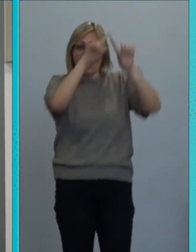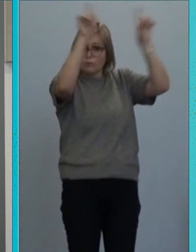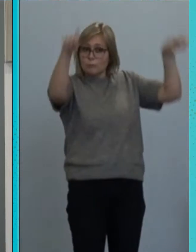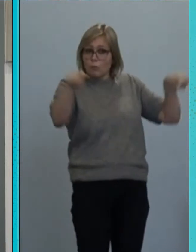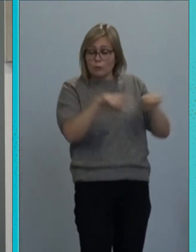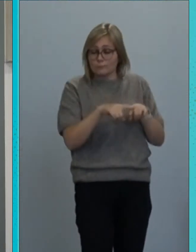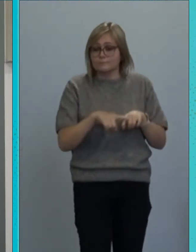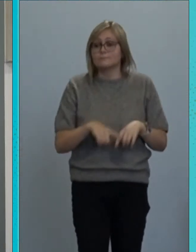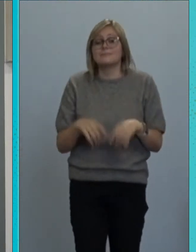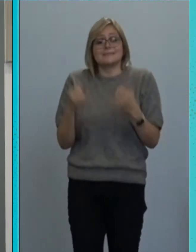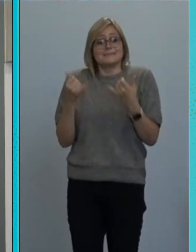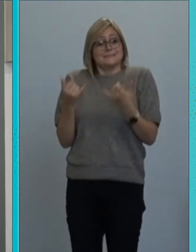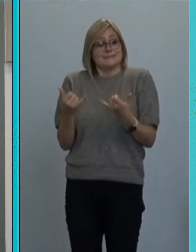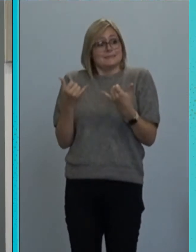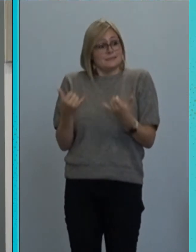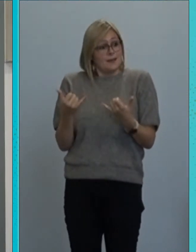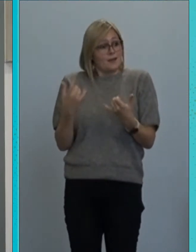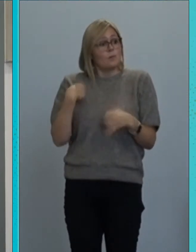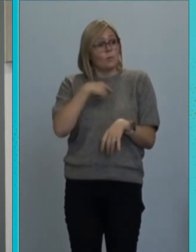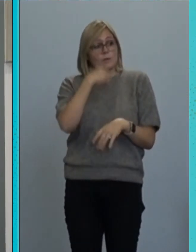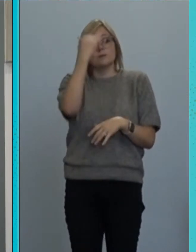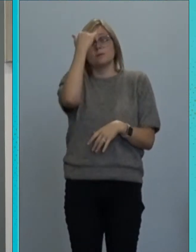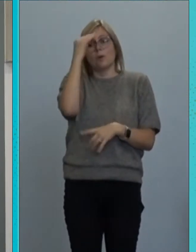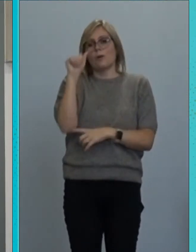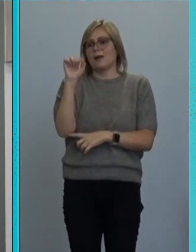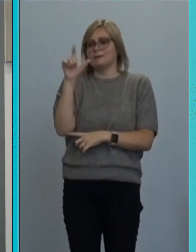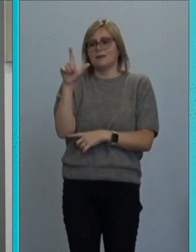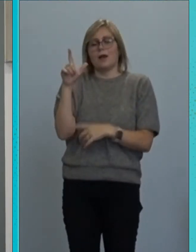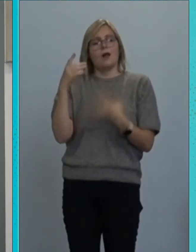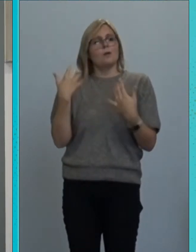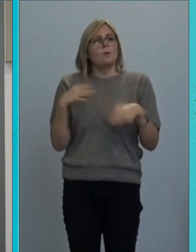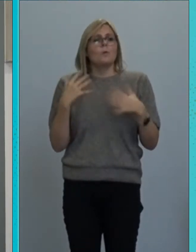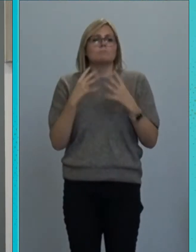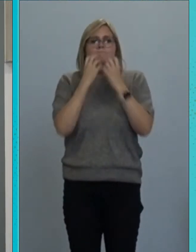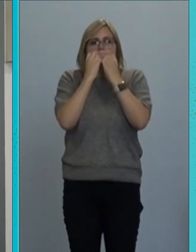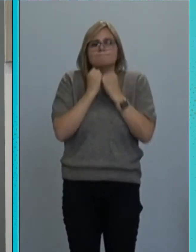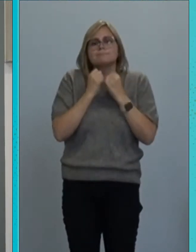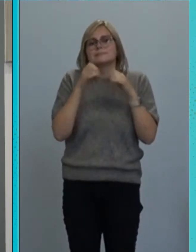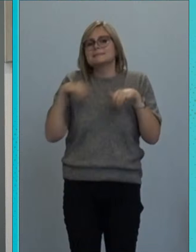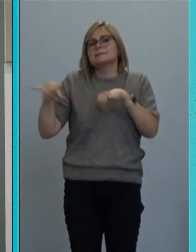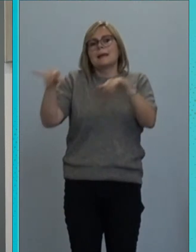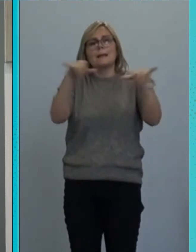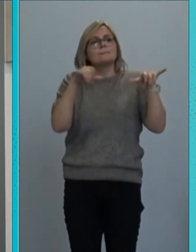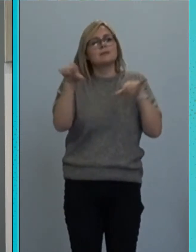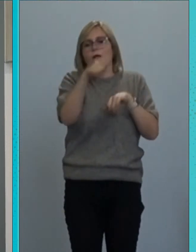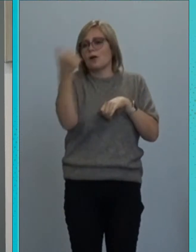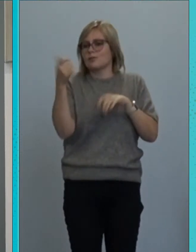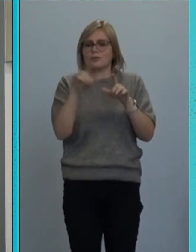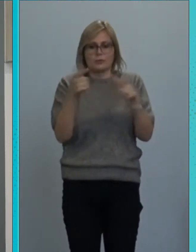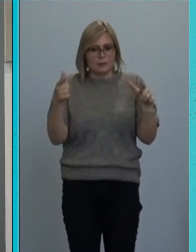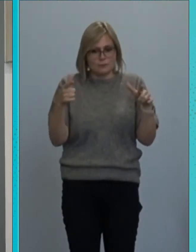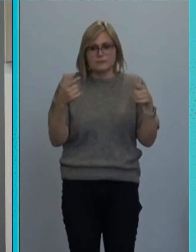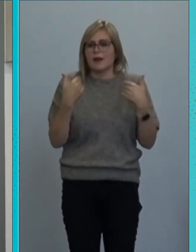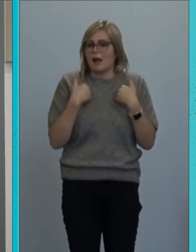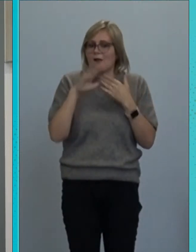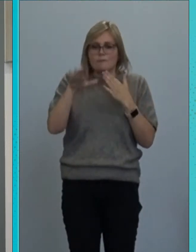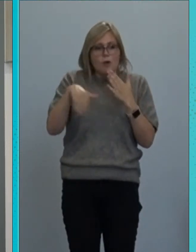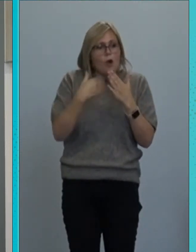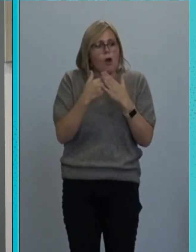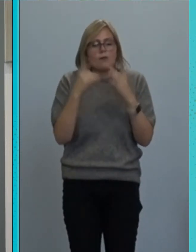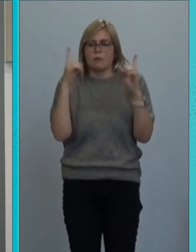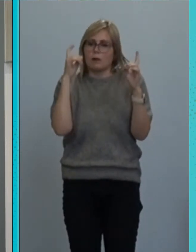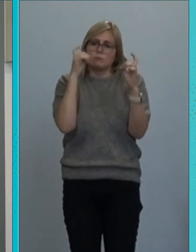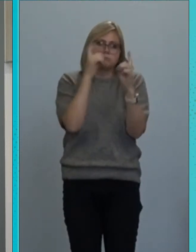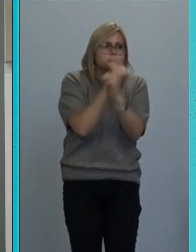Today, we know that ASL is just like any other language. It has all the